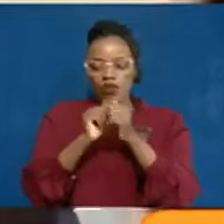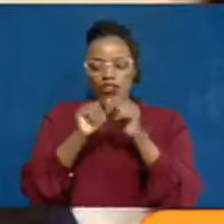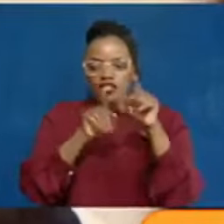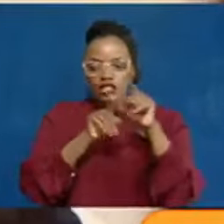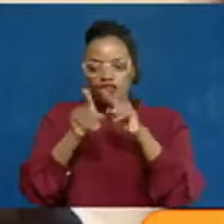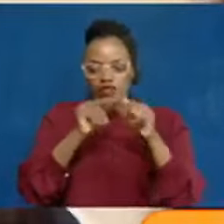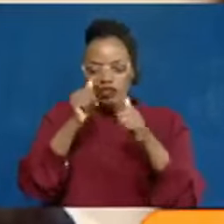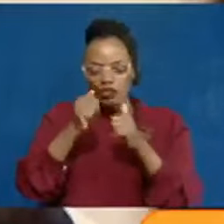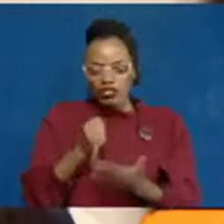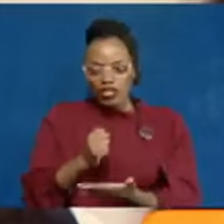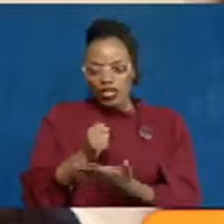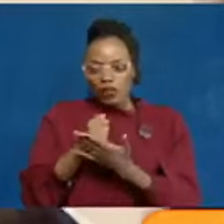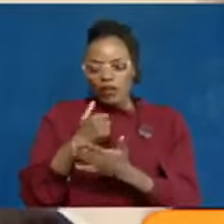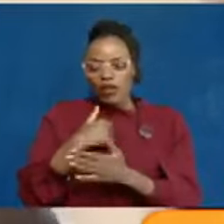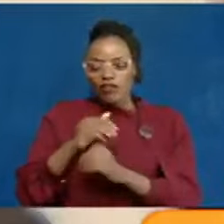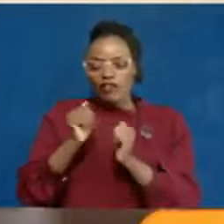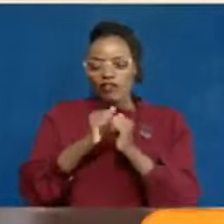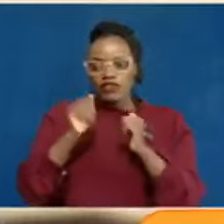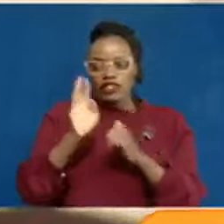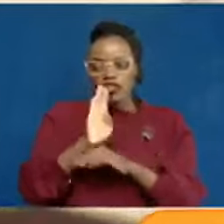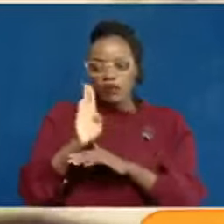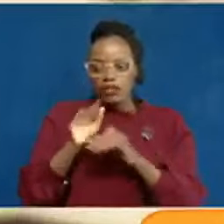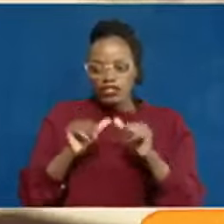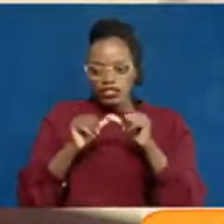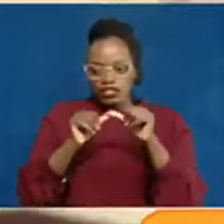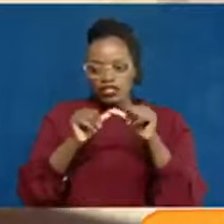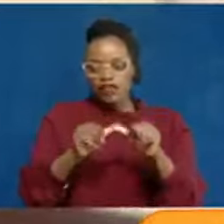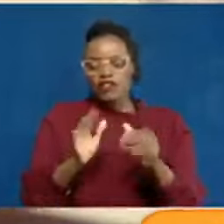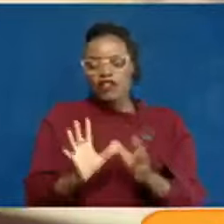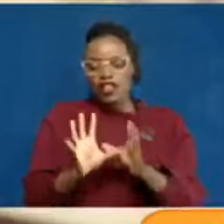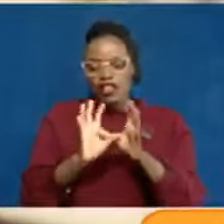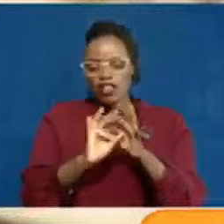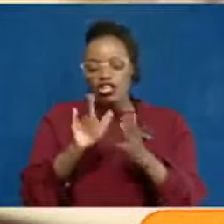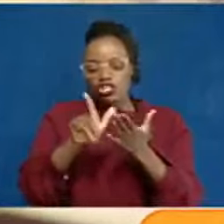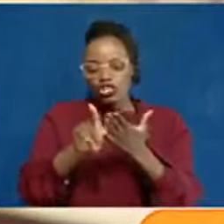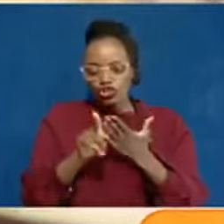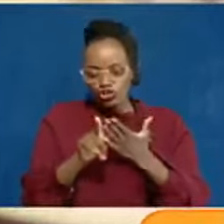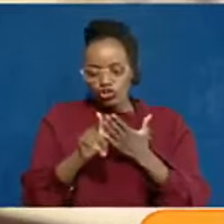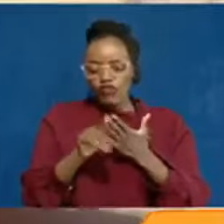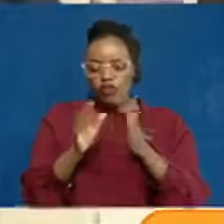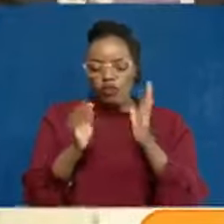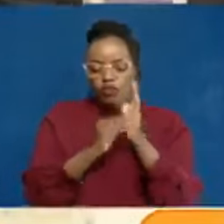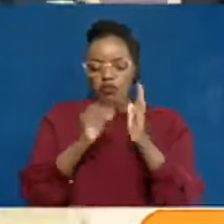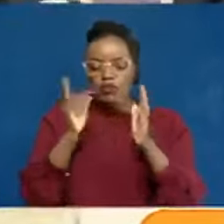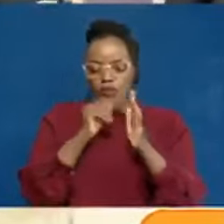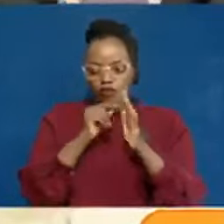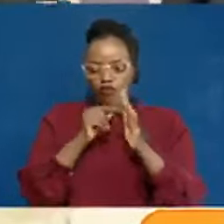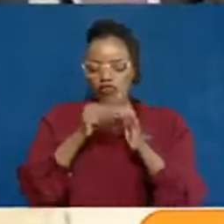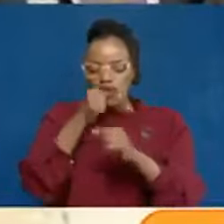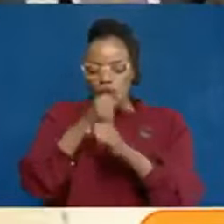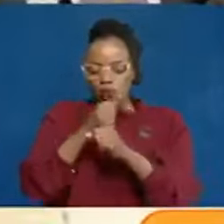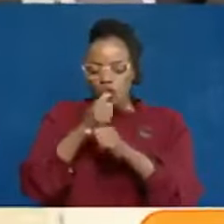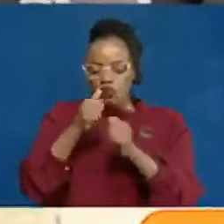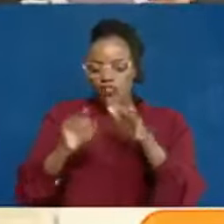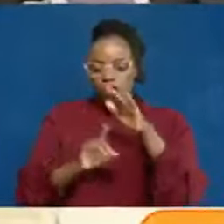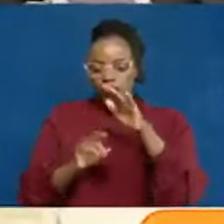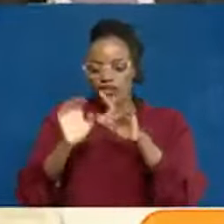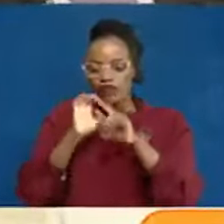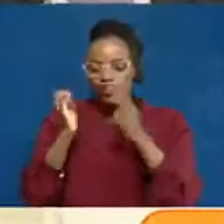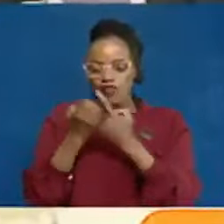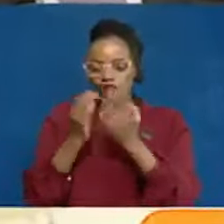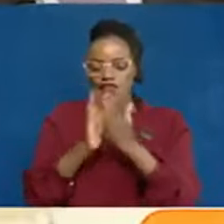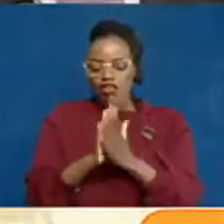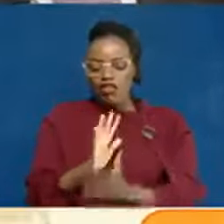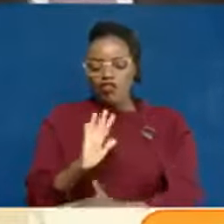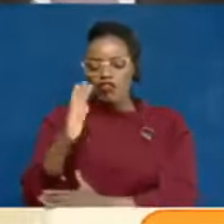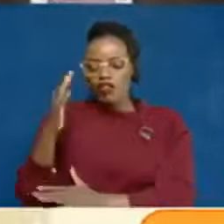which helped secure a 15 billion shilling sustainability-linked loan, has also been lauded. An effort that the Ministry of Environment and Forestry